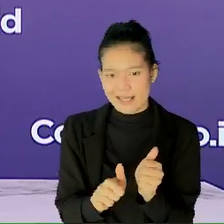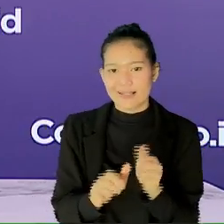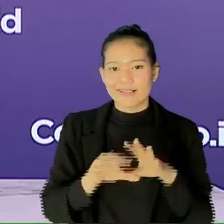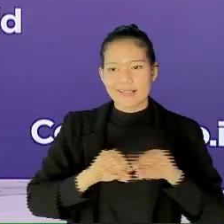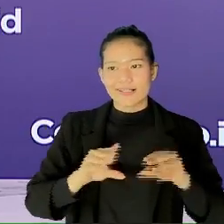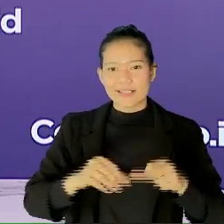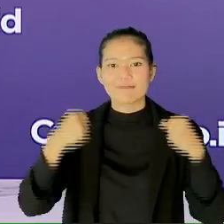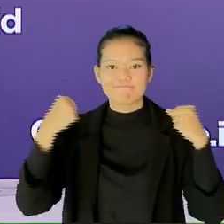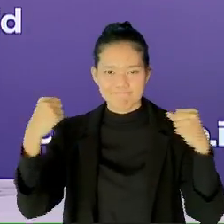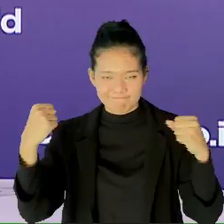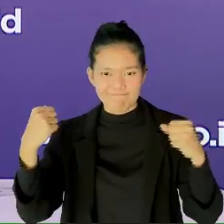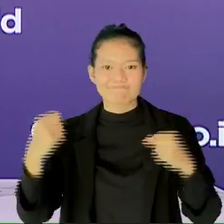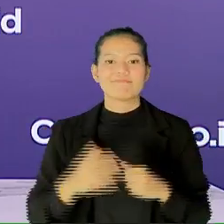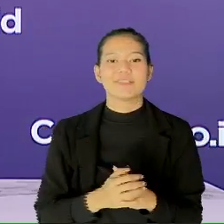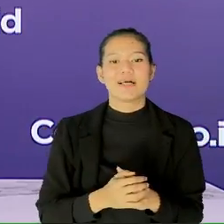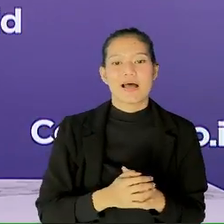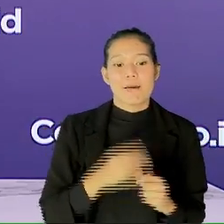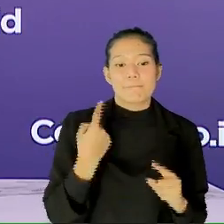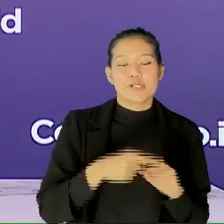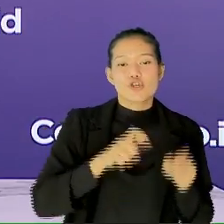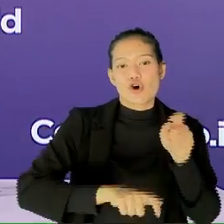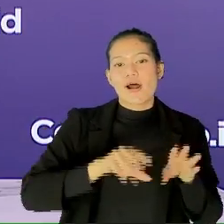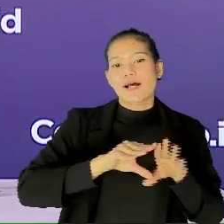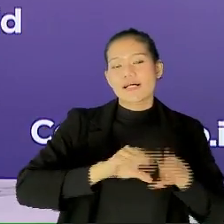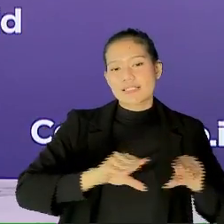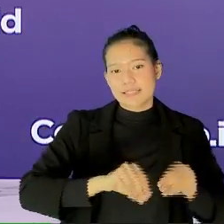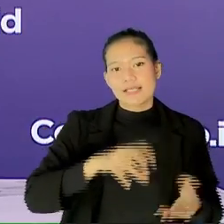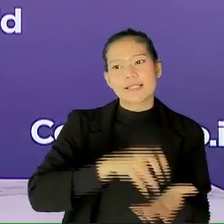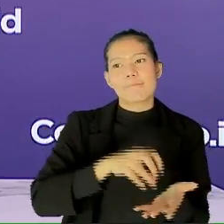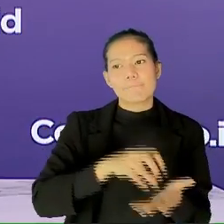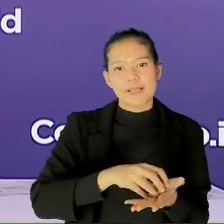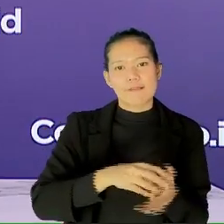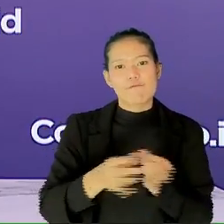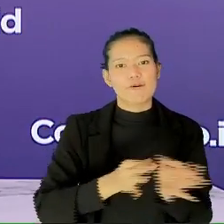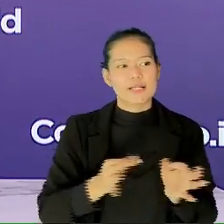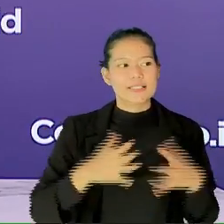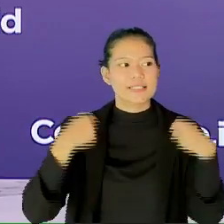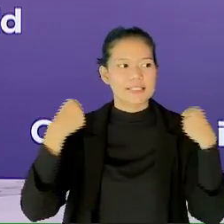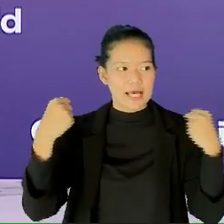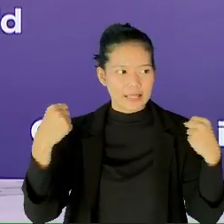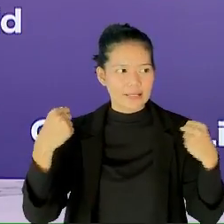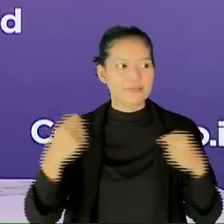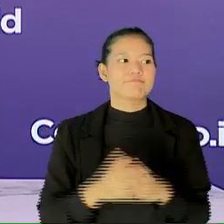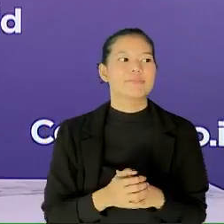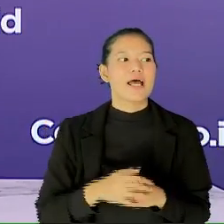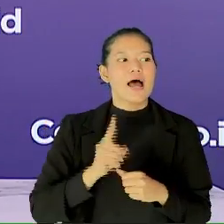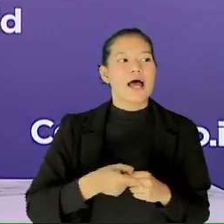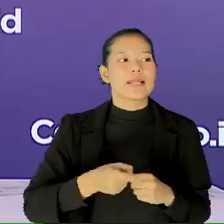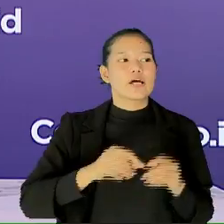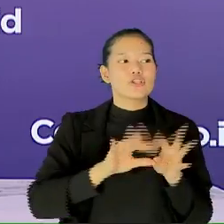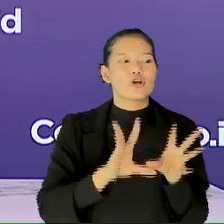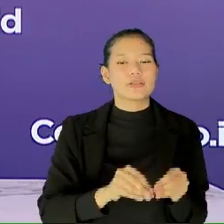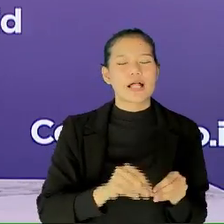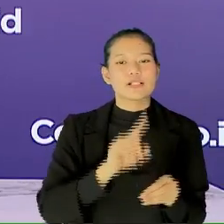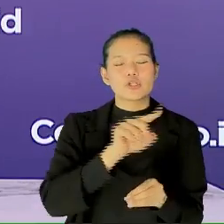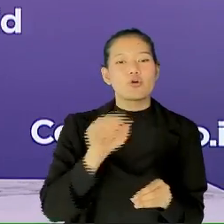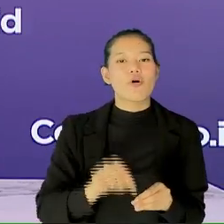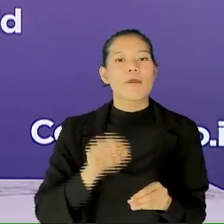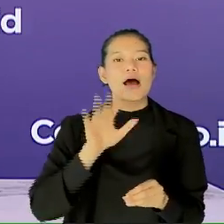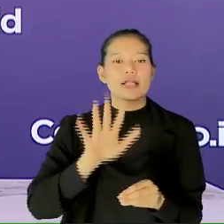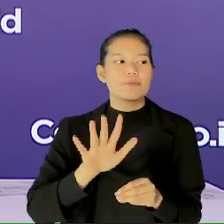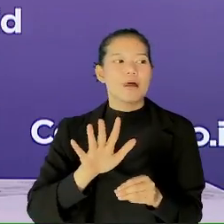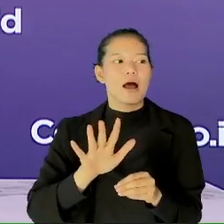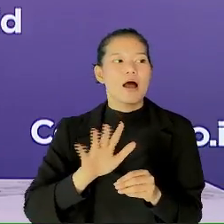supporting staff working at the health service facilities, or equivalent to over 1.5 million people